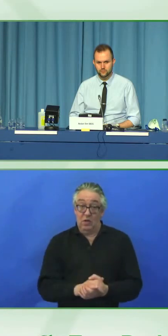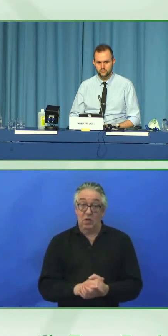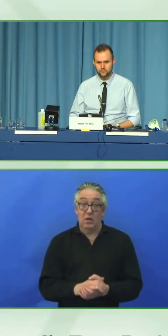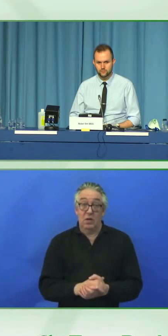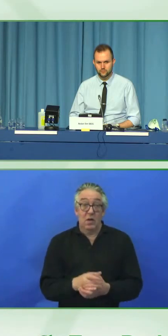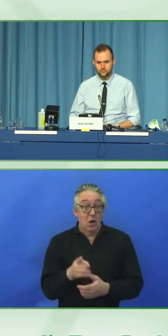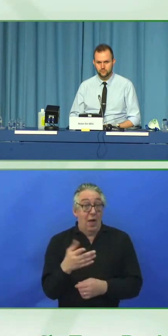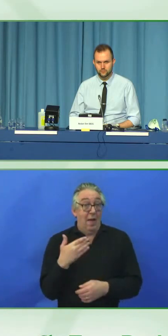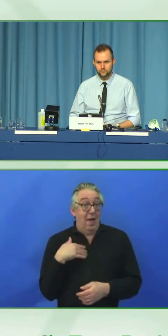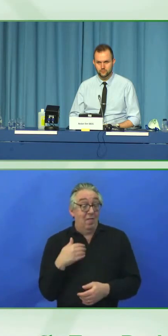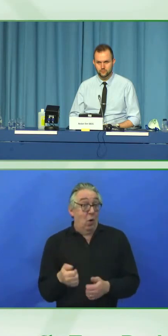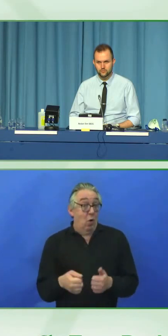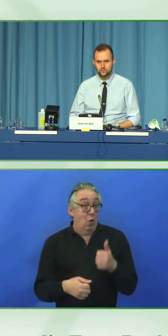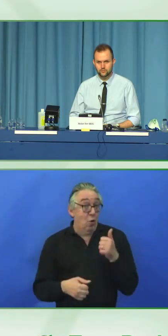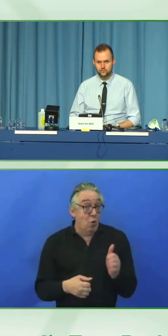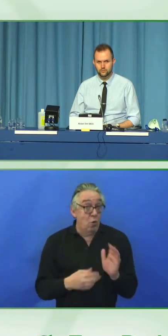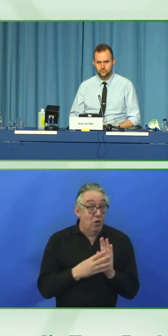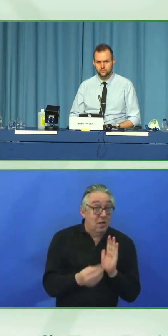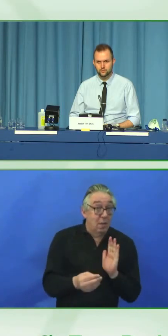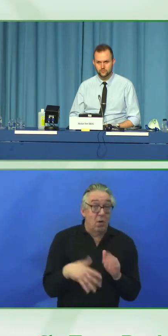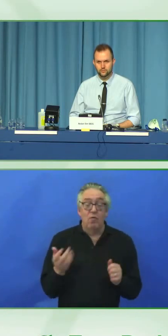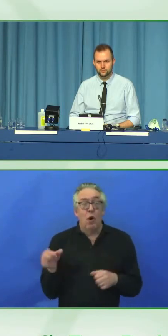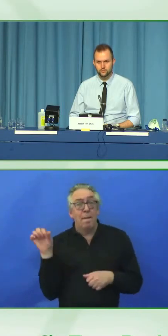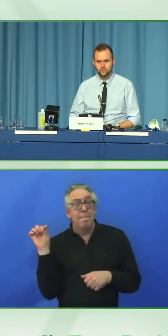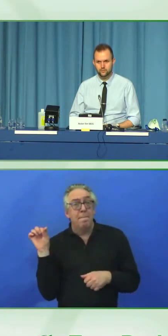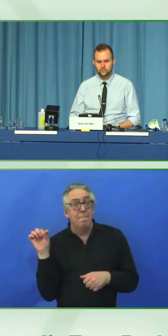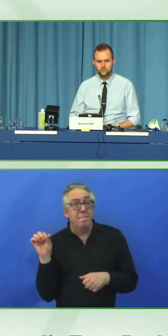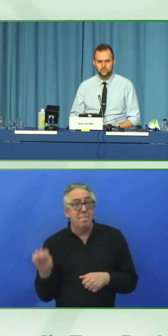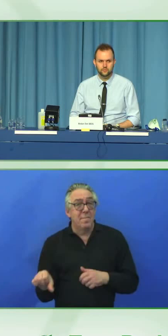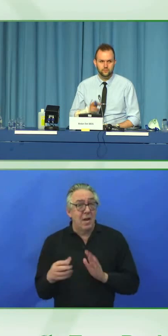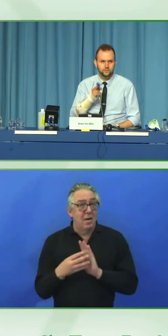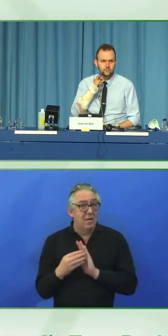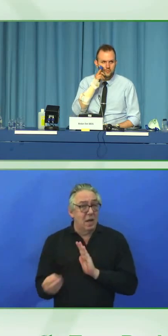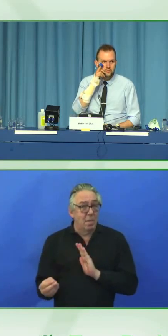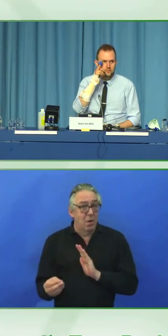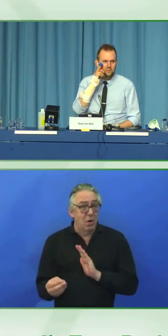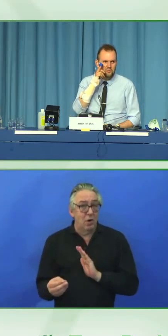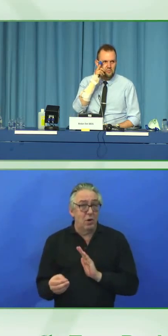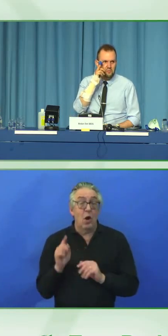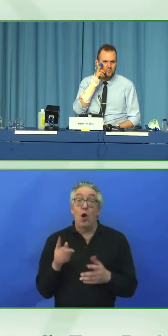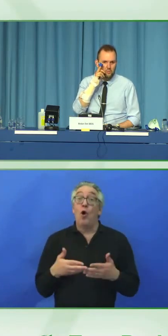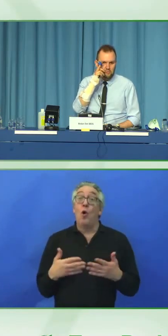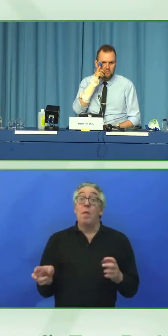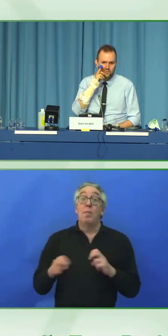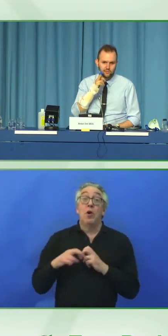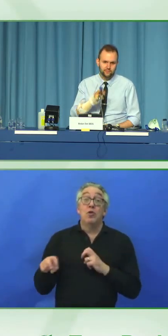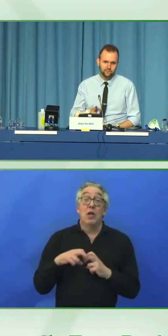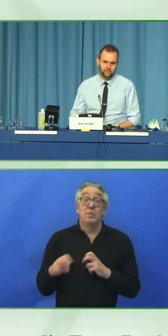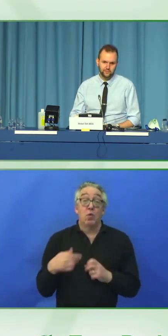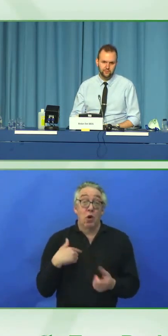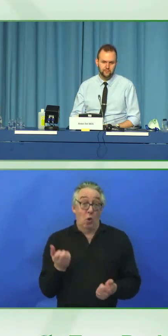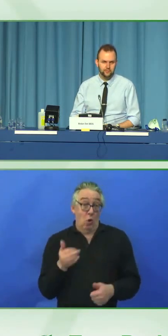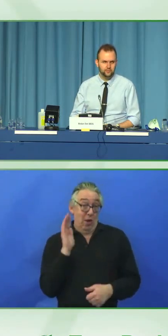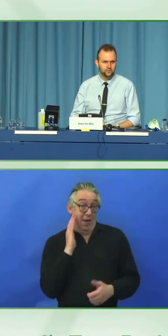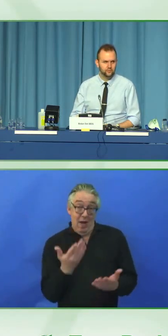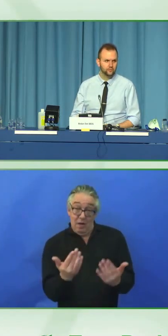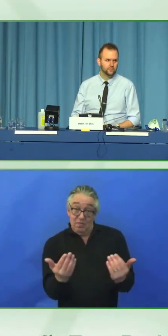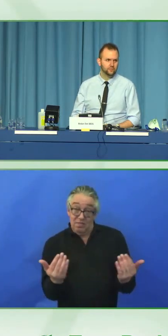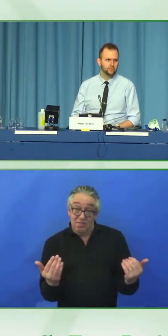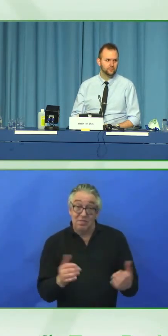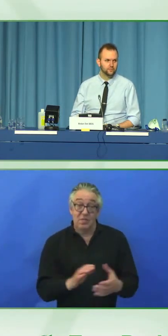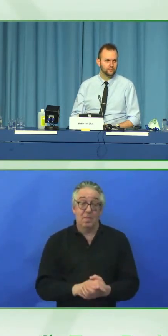bad examples of the inclusion of disabled people in public transport. I would love to hear from you if you have any